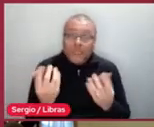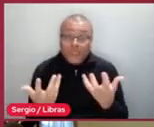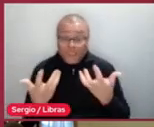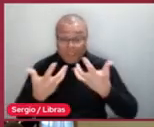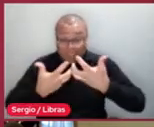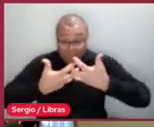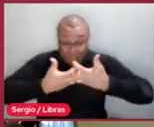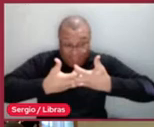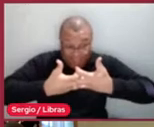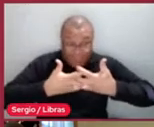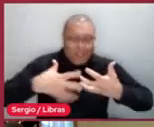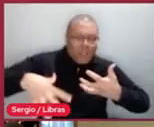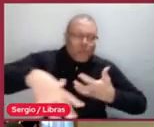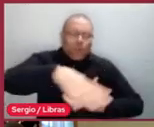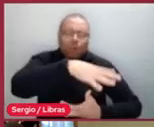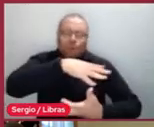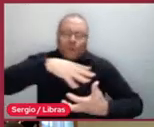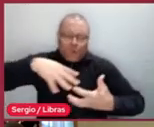plain data.